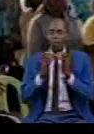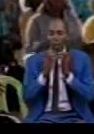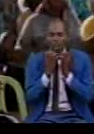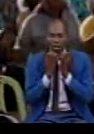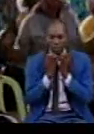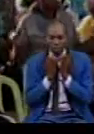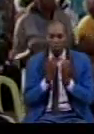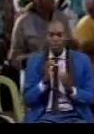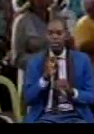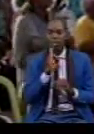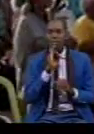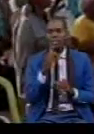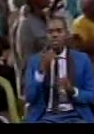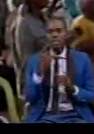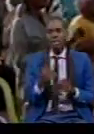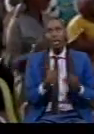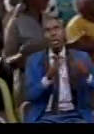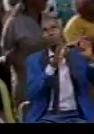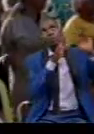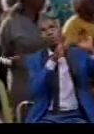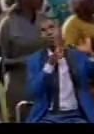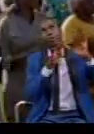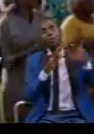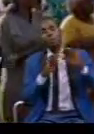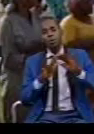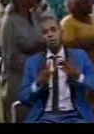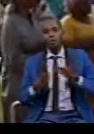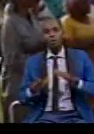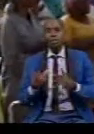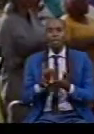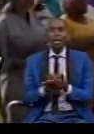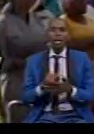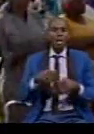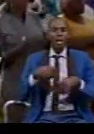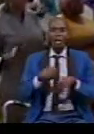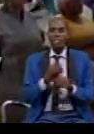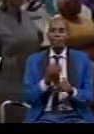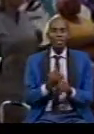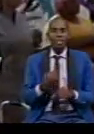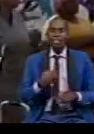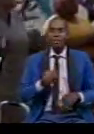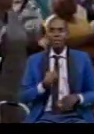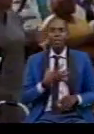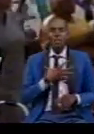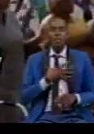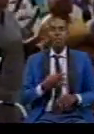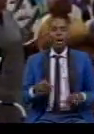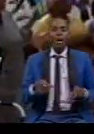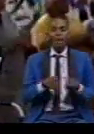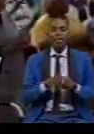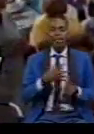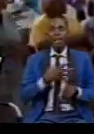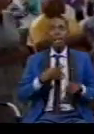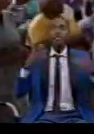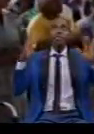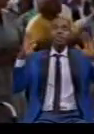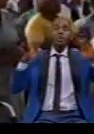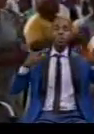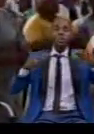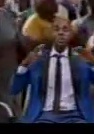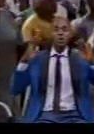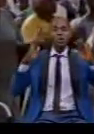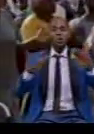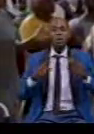Nothing shall by any means hurt you. The concoction of the wicked will not kill